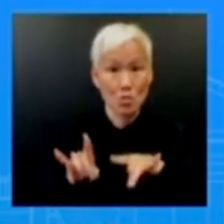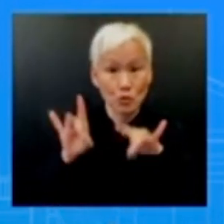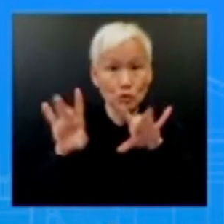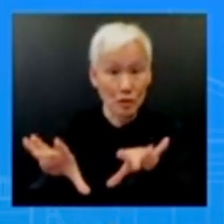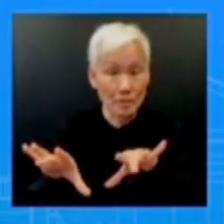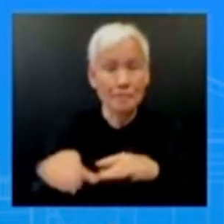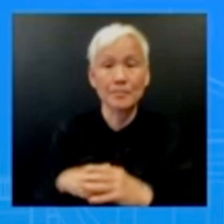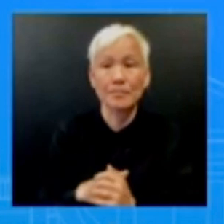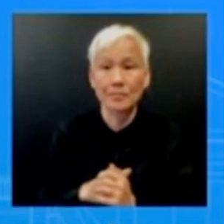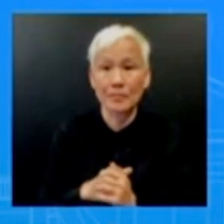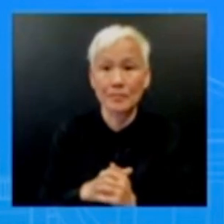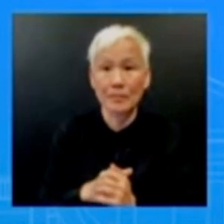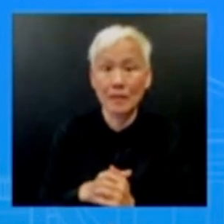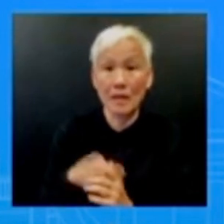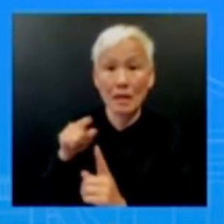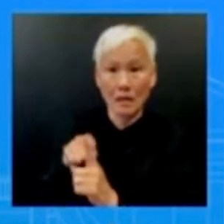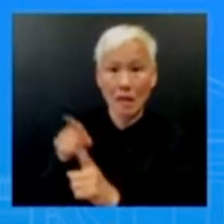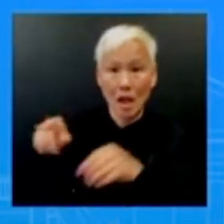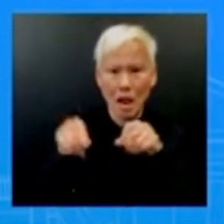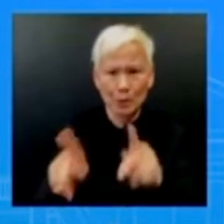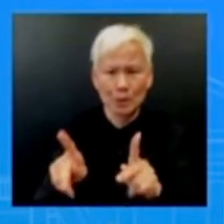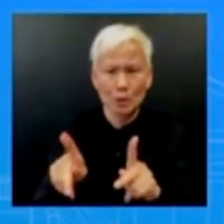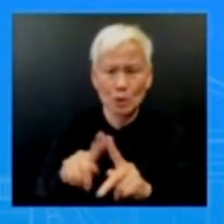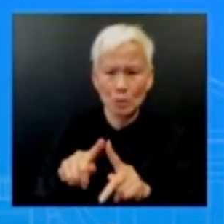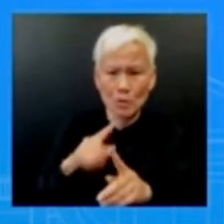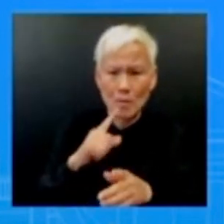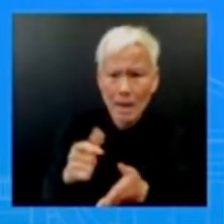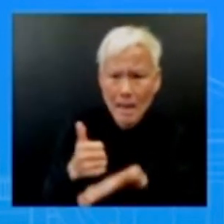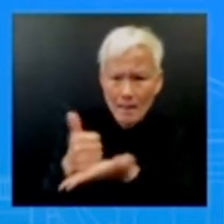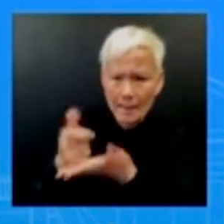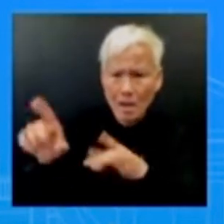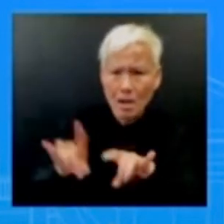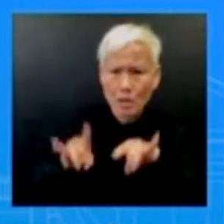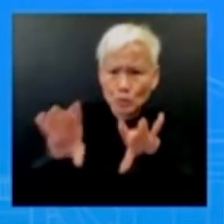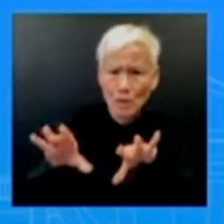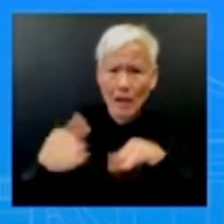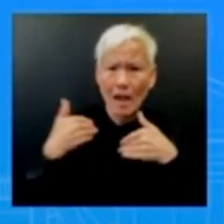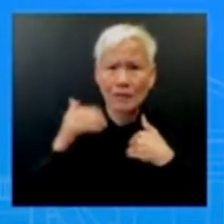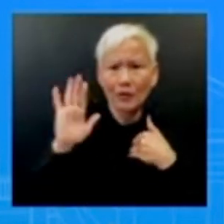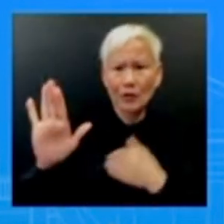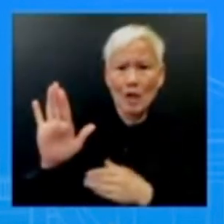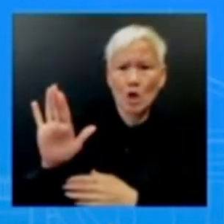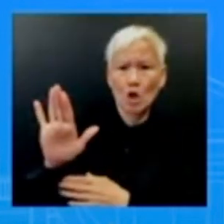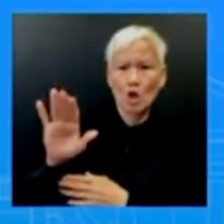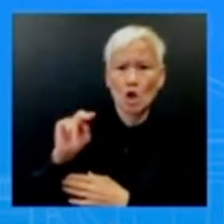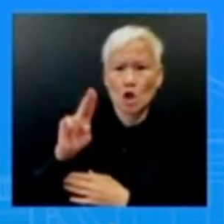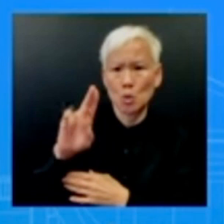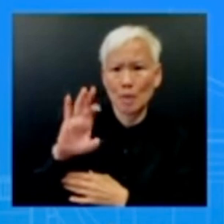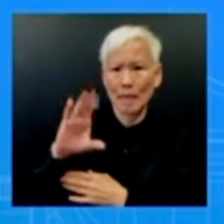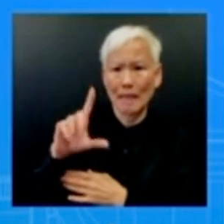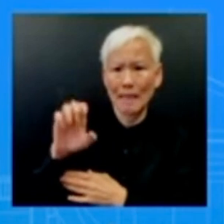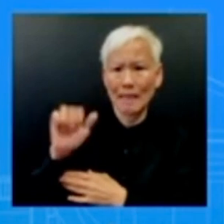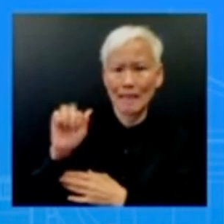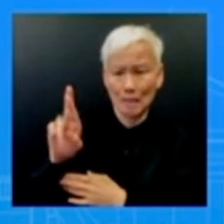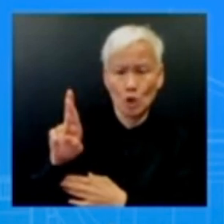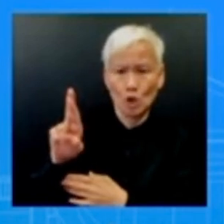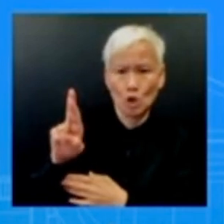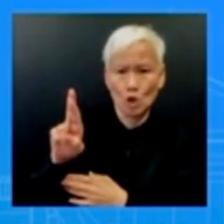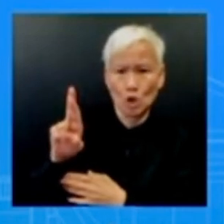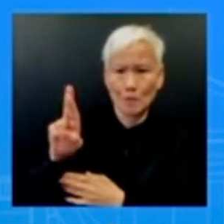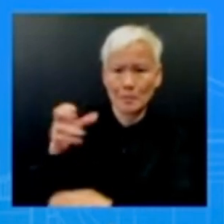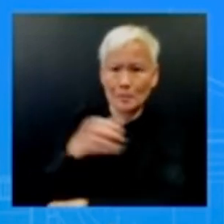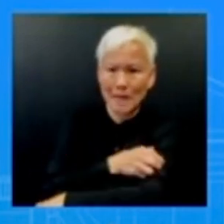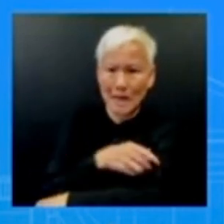to help Australia get their own nuclear-powered submarines. That's just one example. That's what we're focused on.